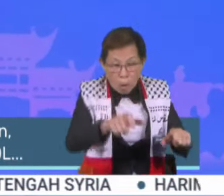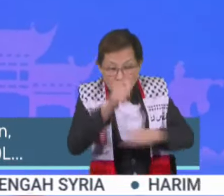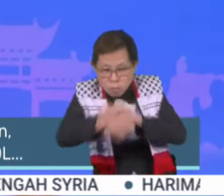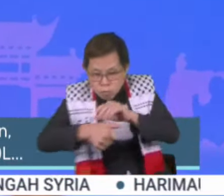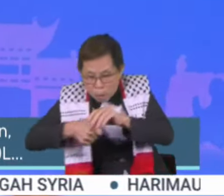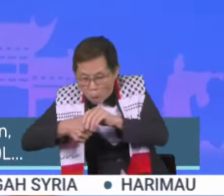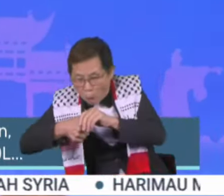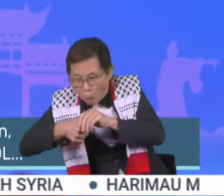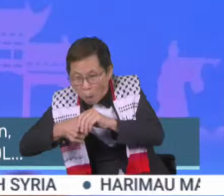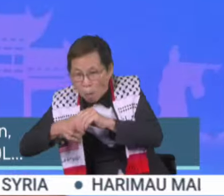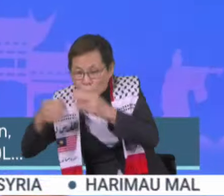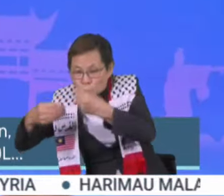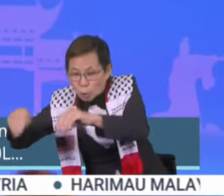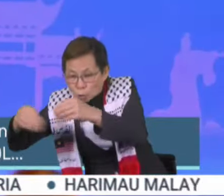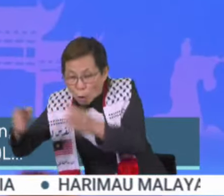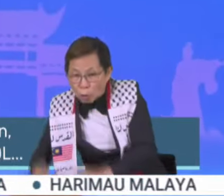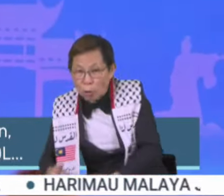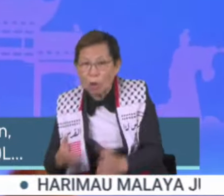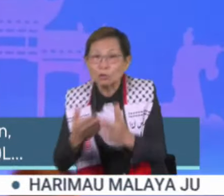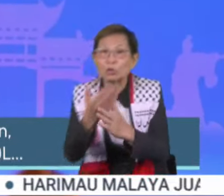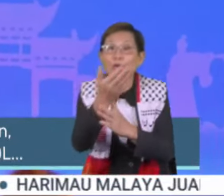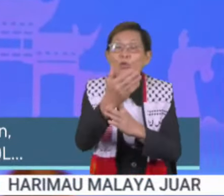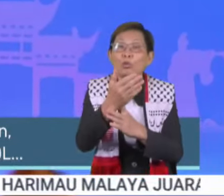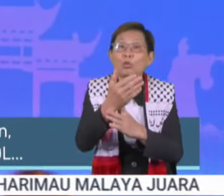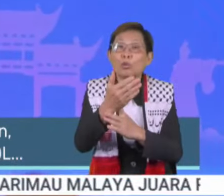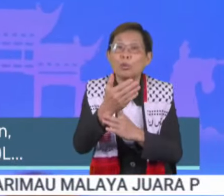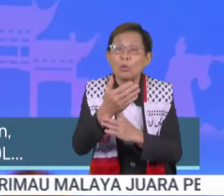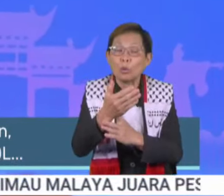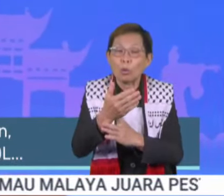international collaboration through platforms like